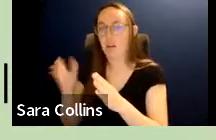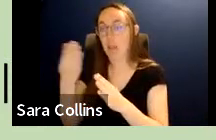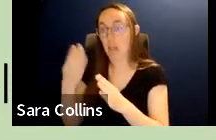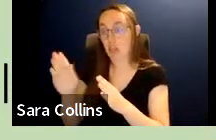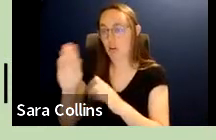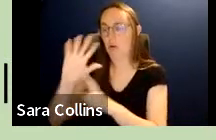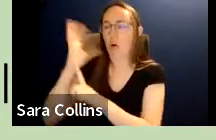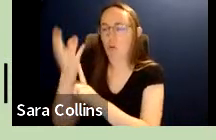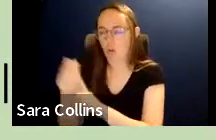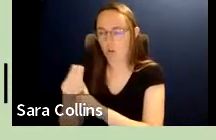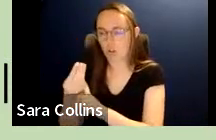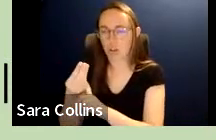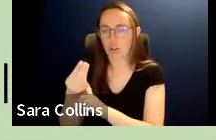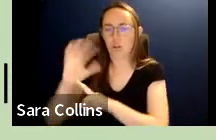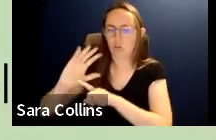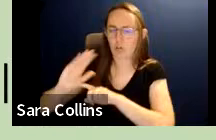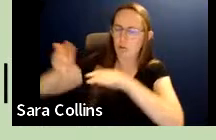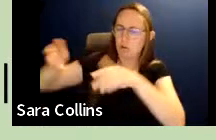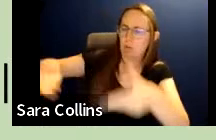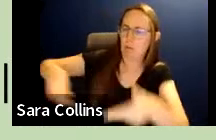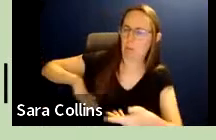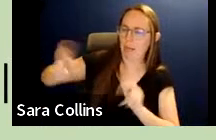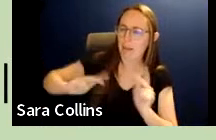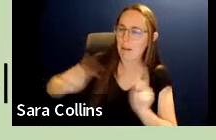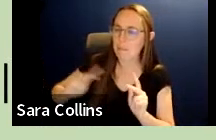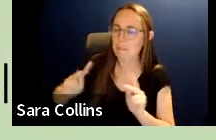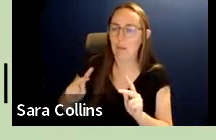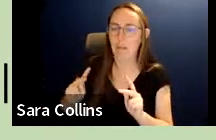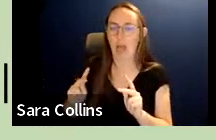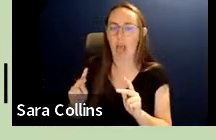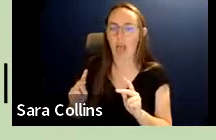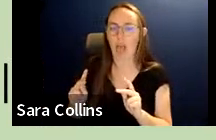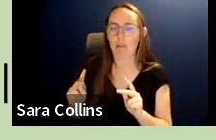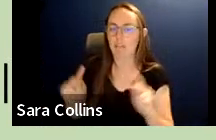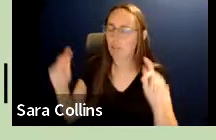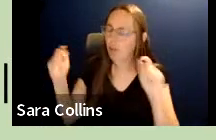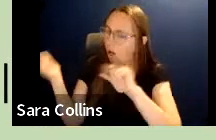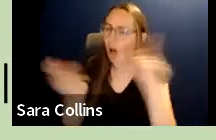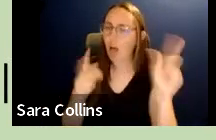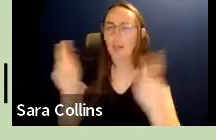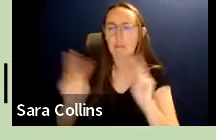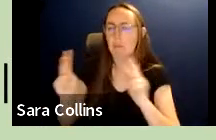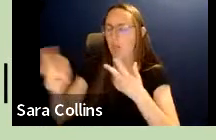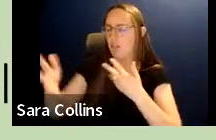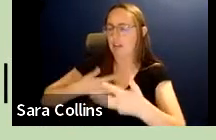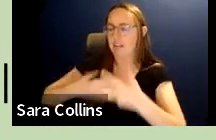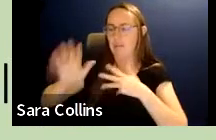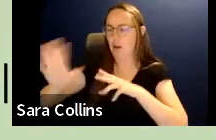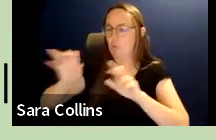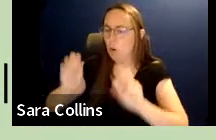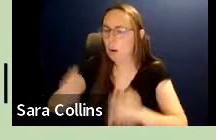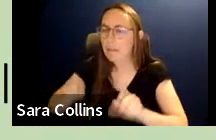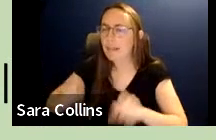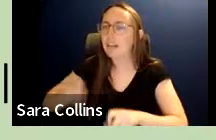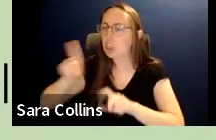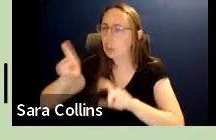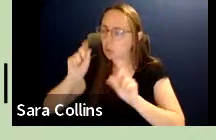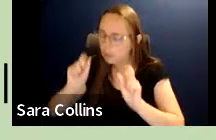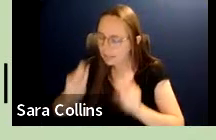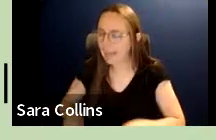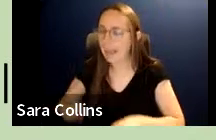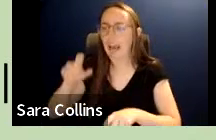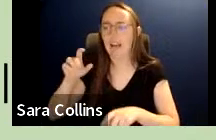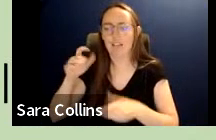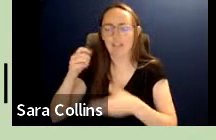that allows everybody, regardless of their ability, to feel like they have something to contribute here, because they